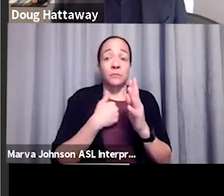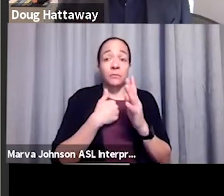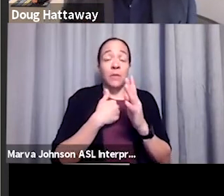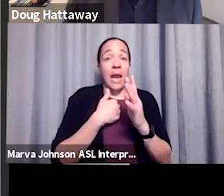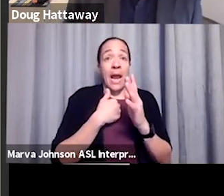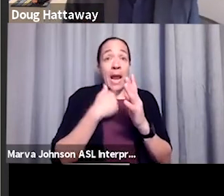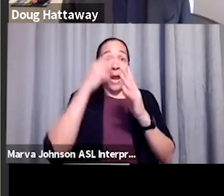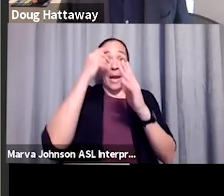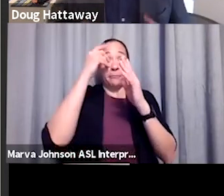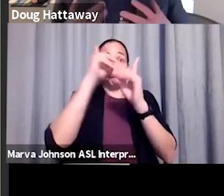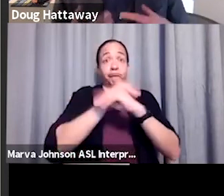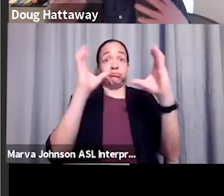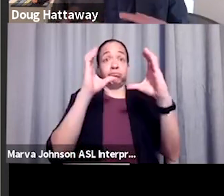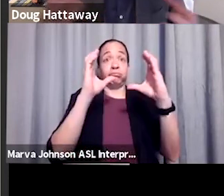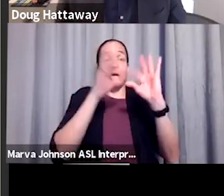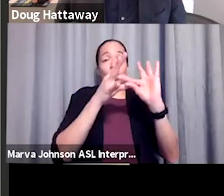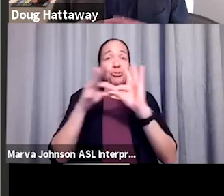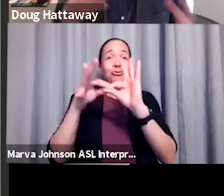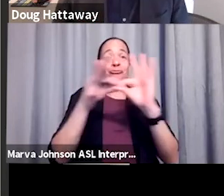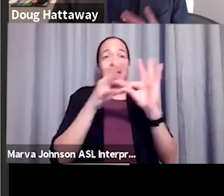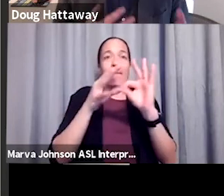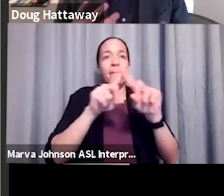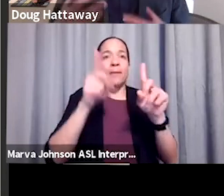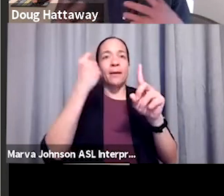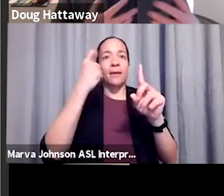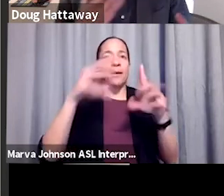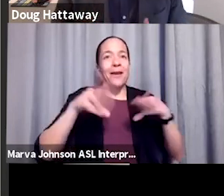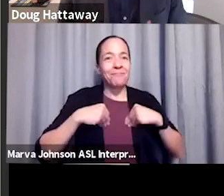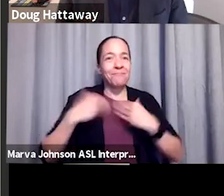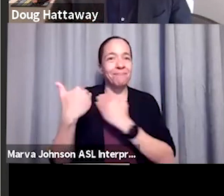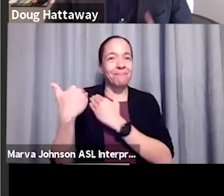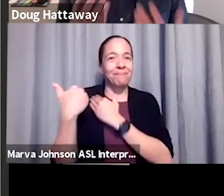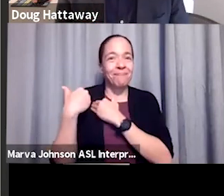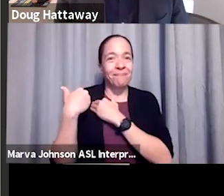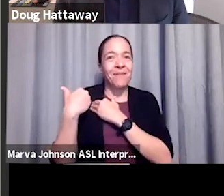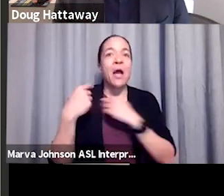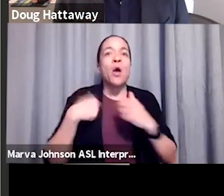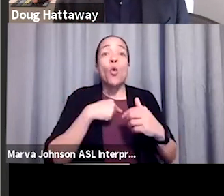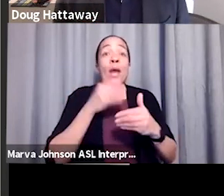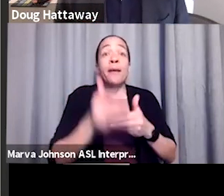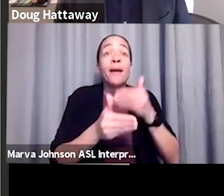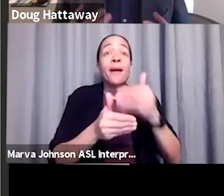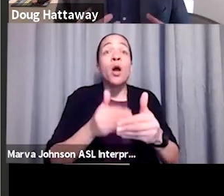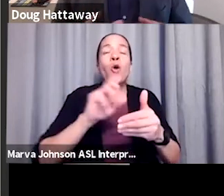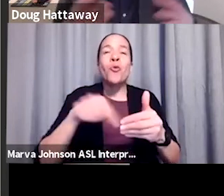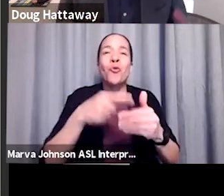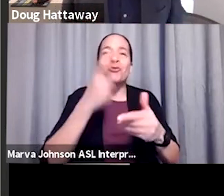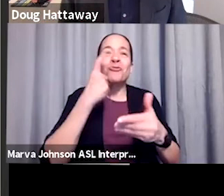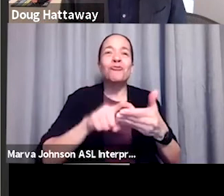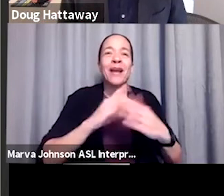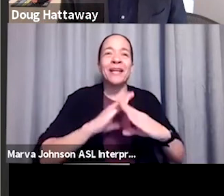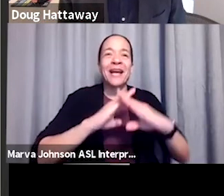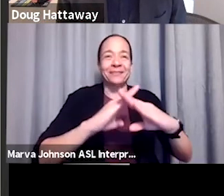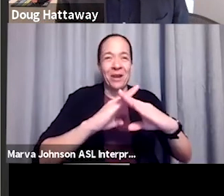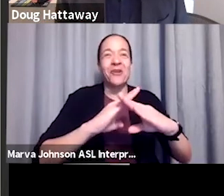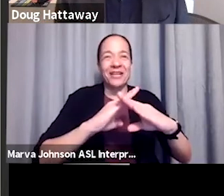accountability, that we can only move forward when we recognize the barriers that people face, the barriers that people have faced for a